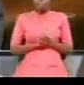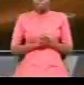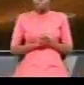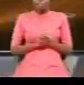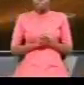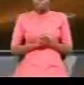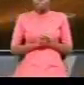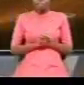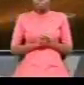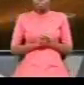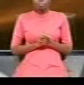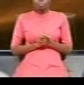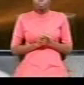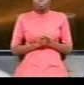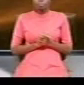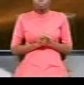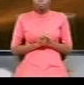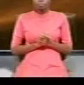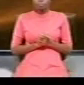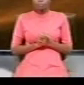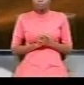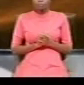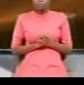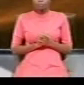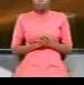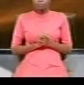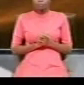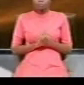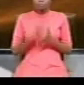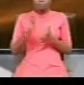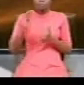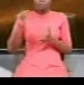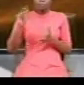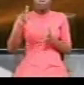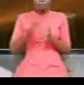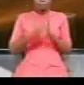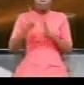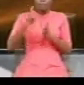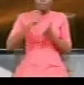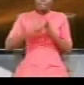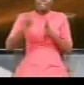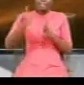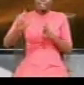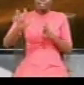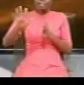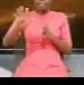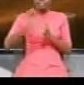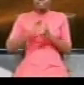verse 35. Mark chapter 1, verse 35.